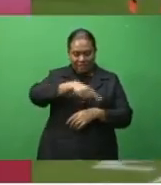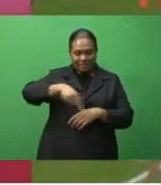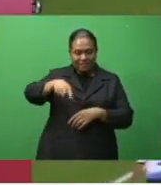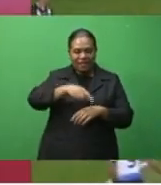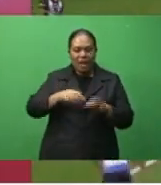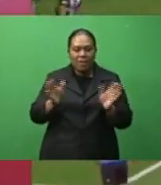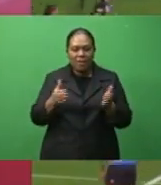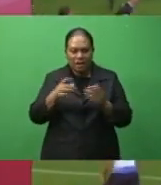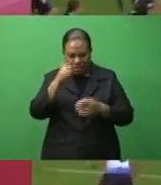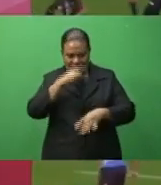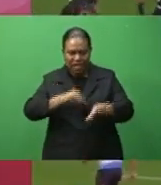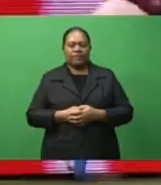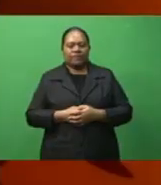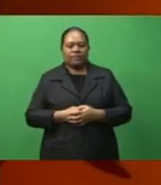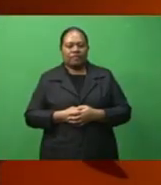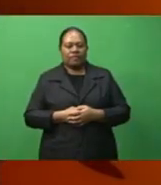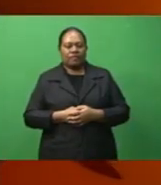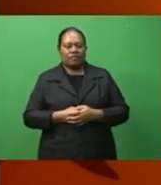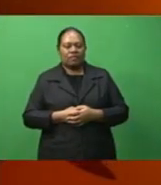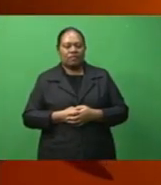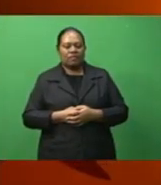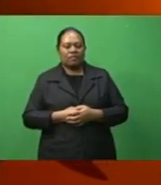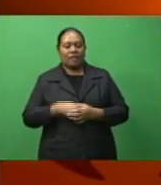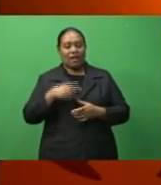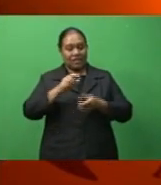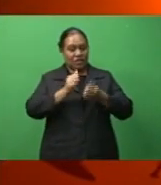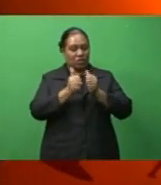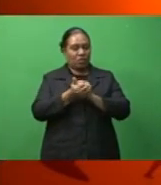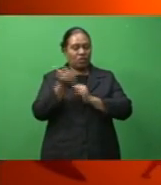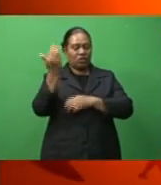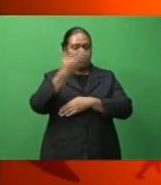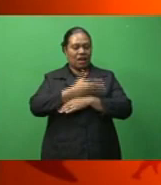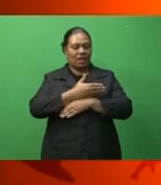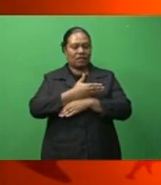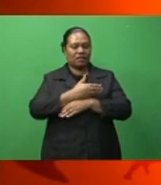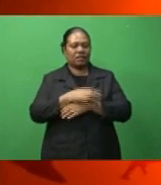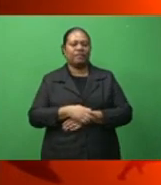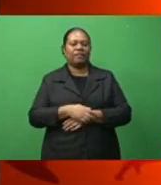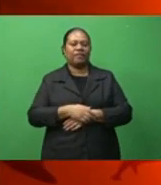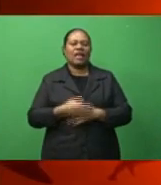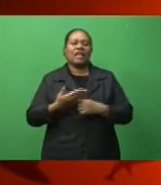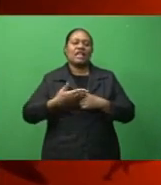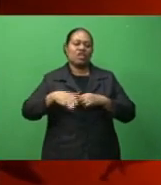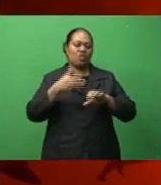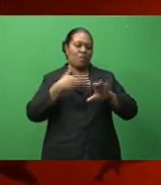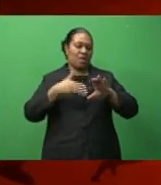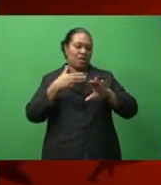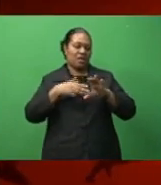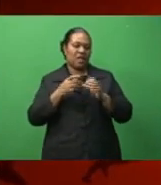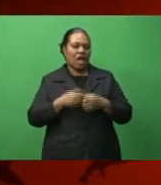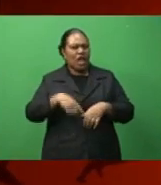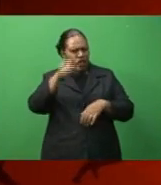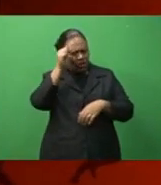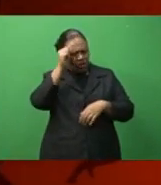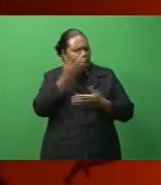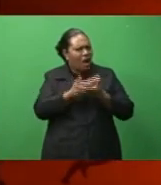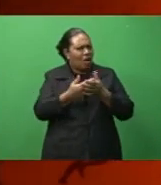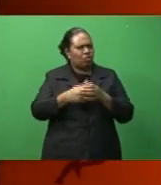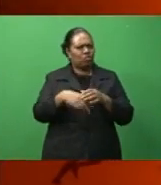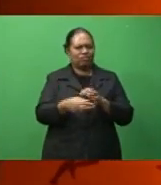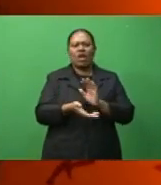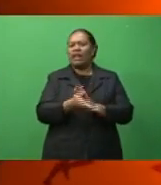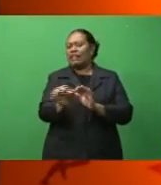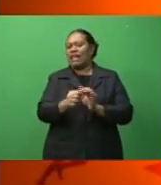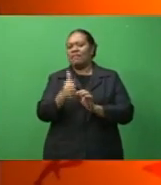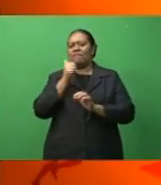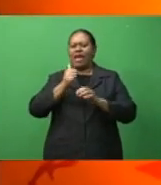we can choose for the end-of-year test. That's it from sports tonight. Coming up in new media, learn how to reverse image search using